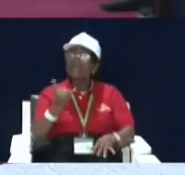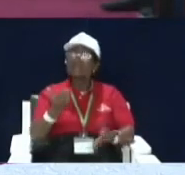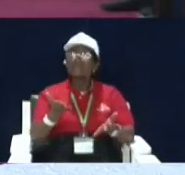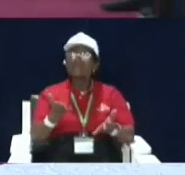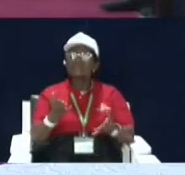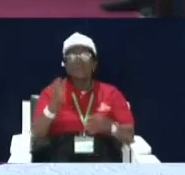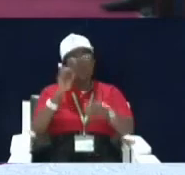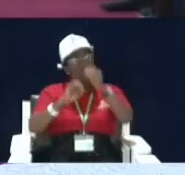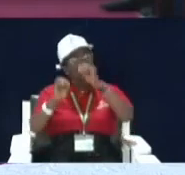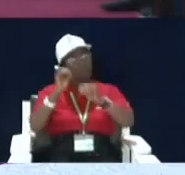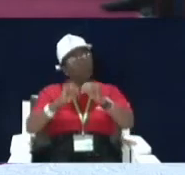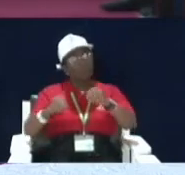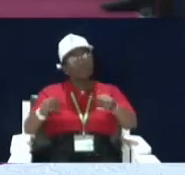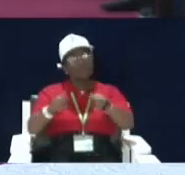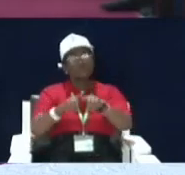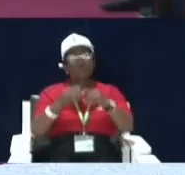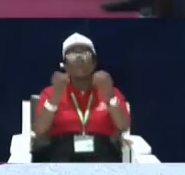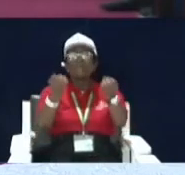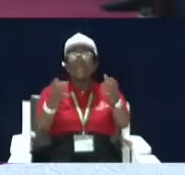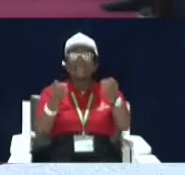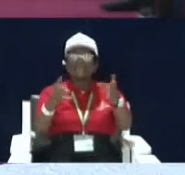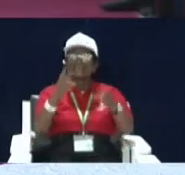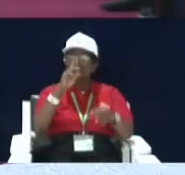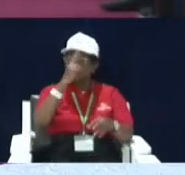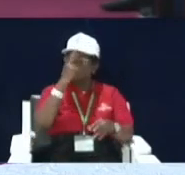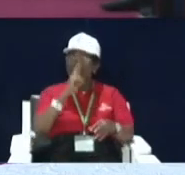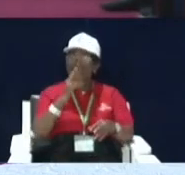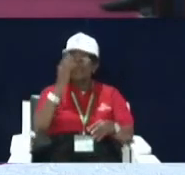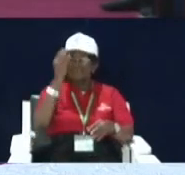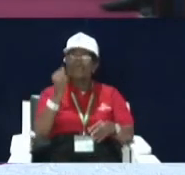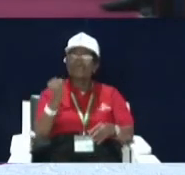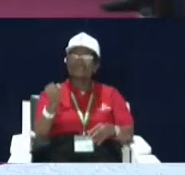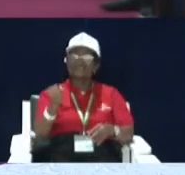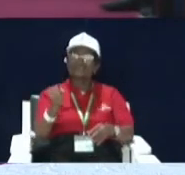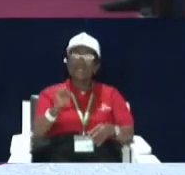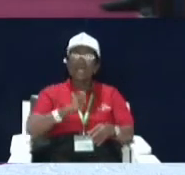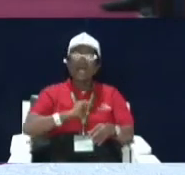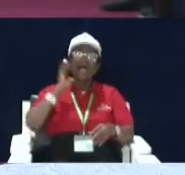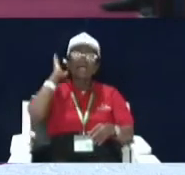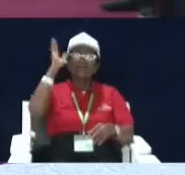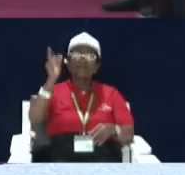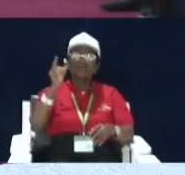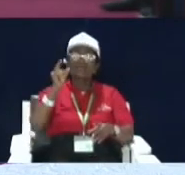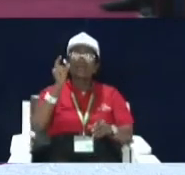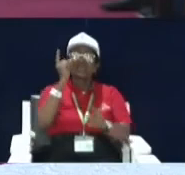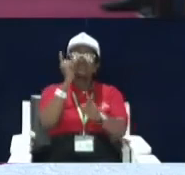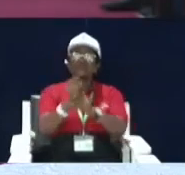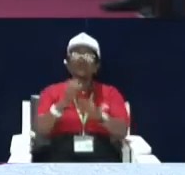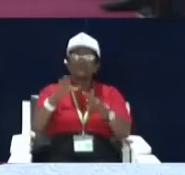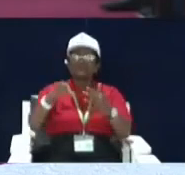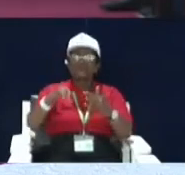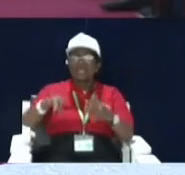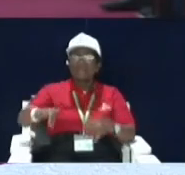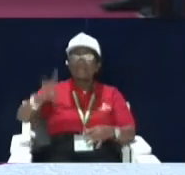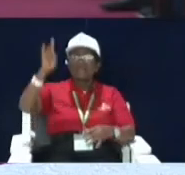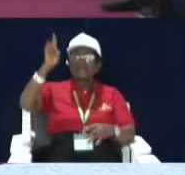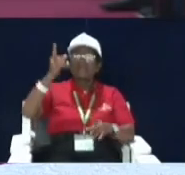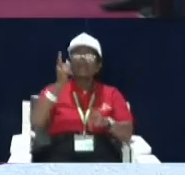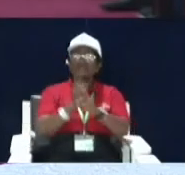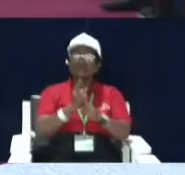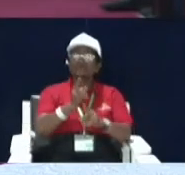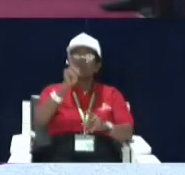Oh, so many reasons. I will just pick maybe one or two of them.